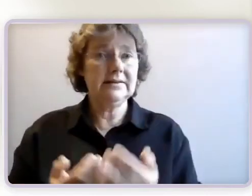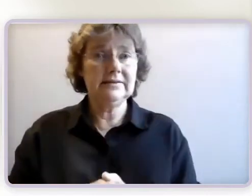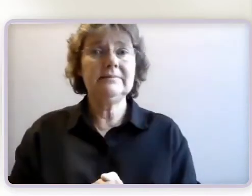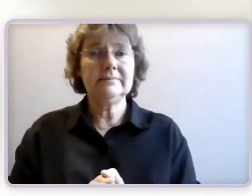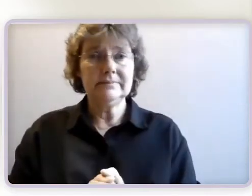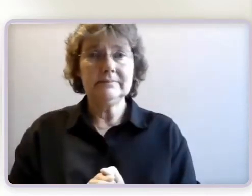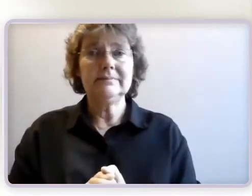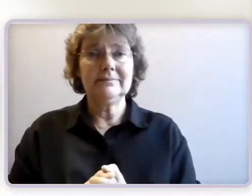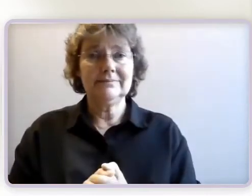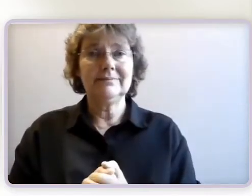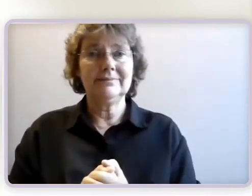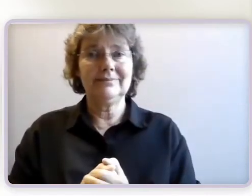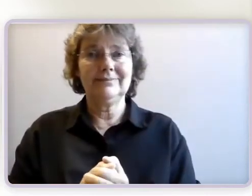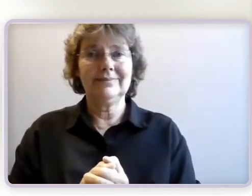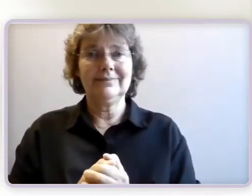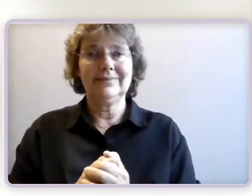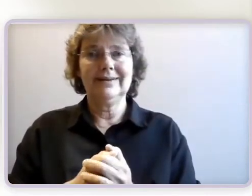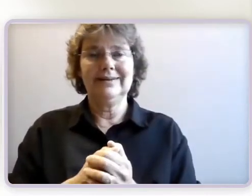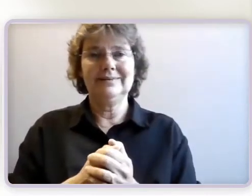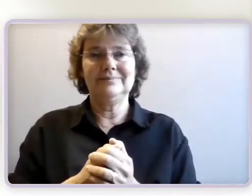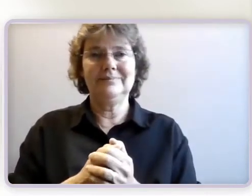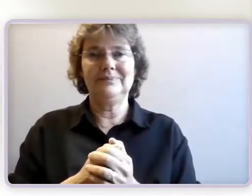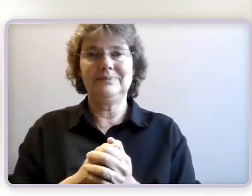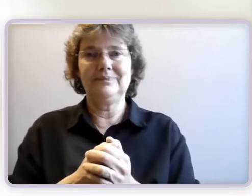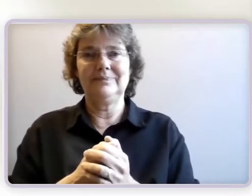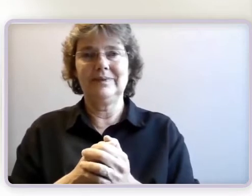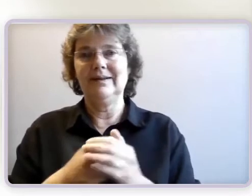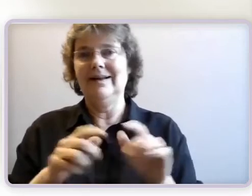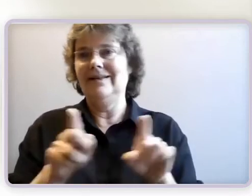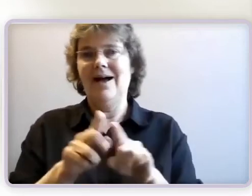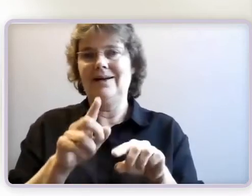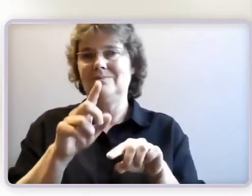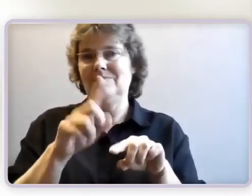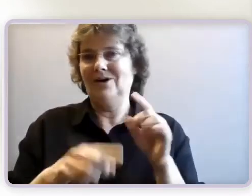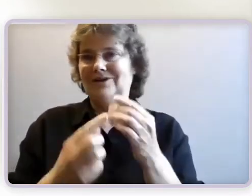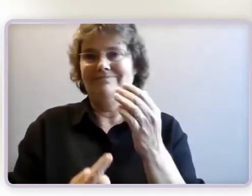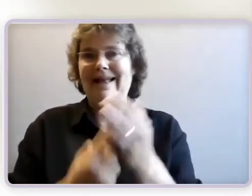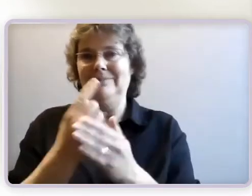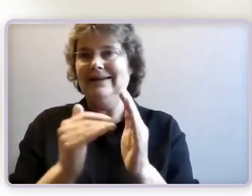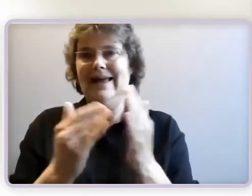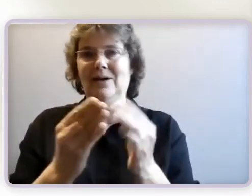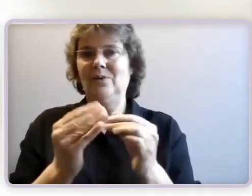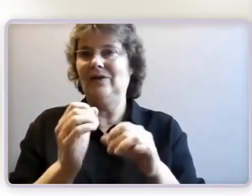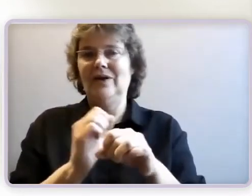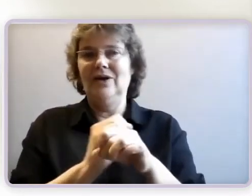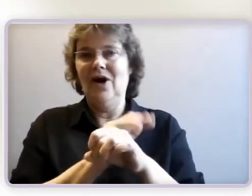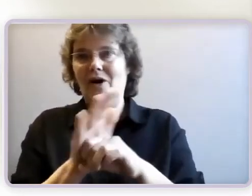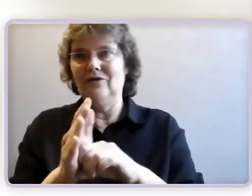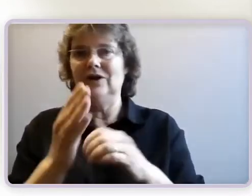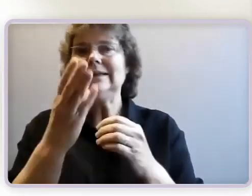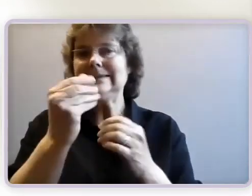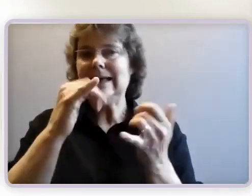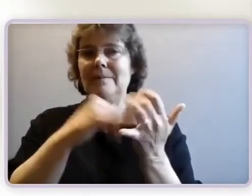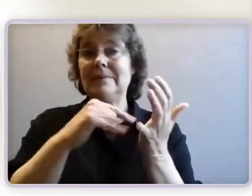like most things in this presentation, with the COVID caveat. So some states would be providing